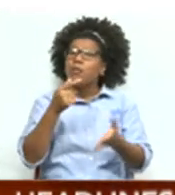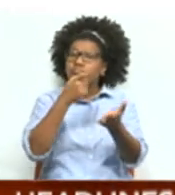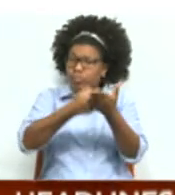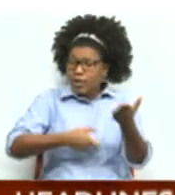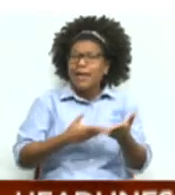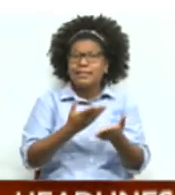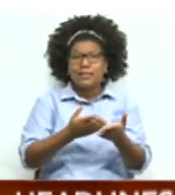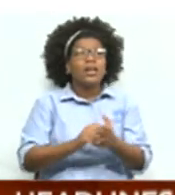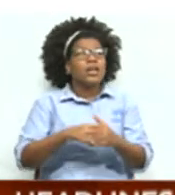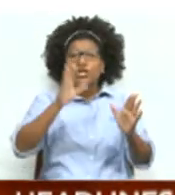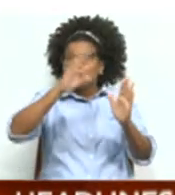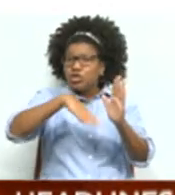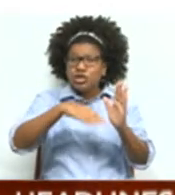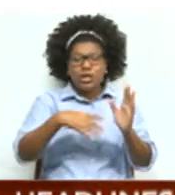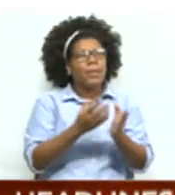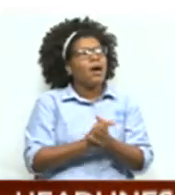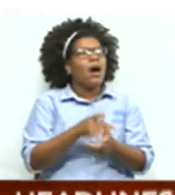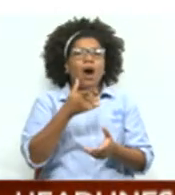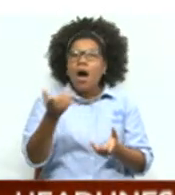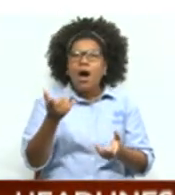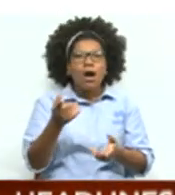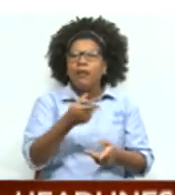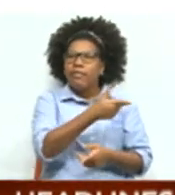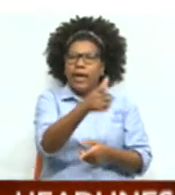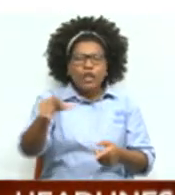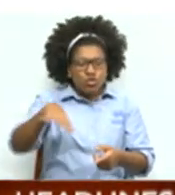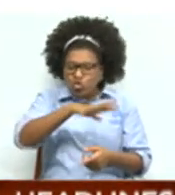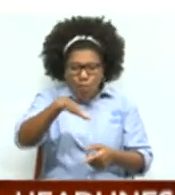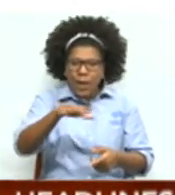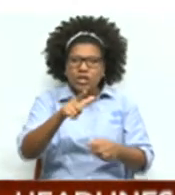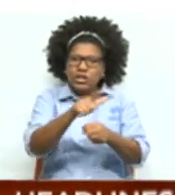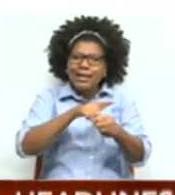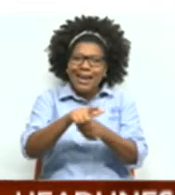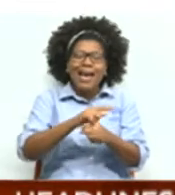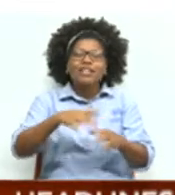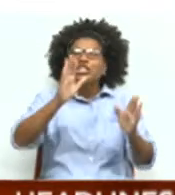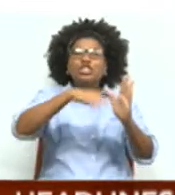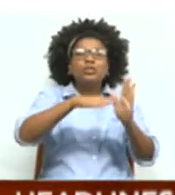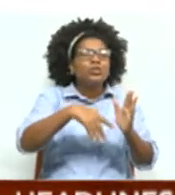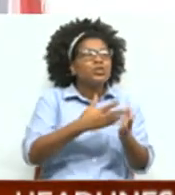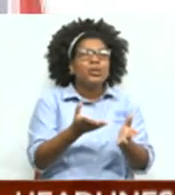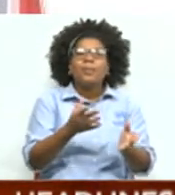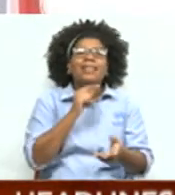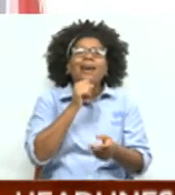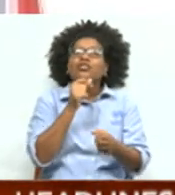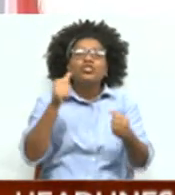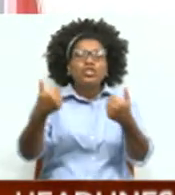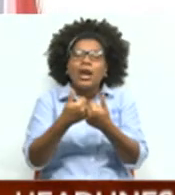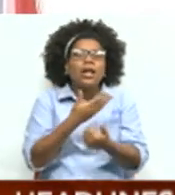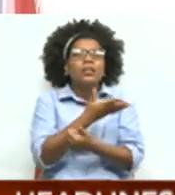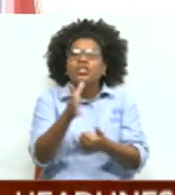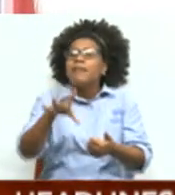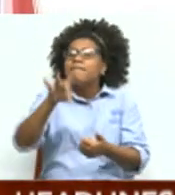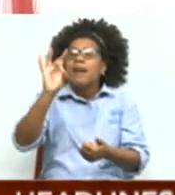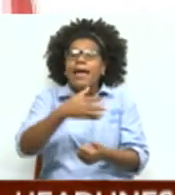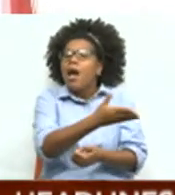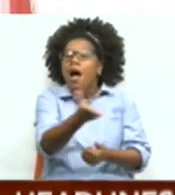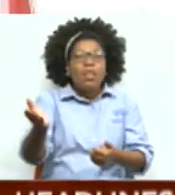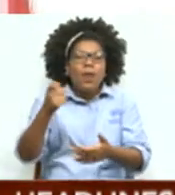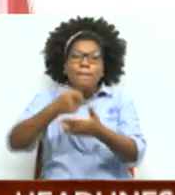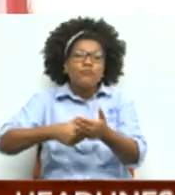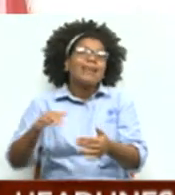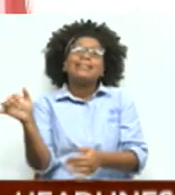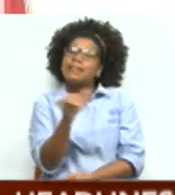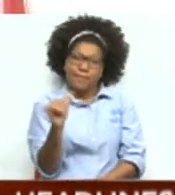land for $300,000 in Santa Cruz. I challenge anybody to try to get land somewhere and tell me where to get that. The land was sold at